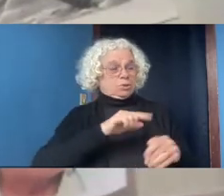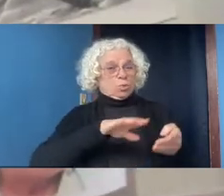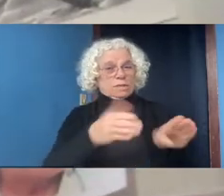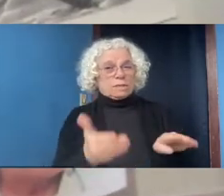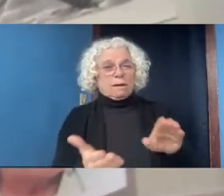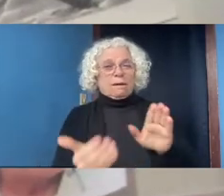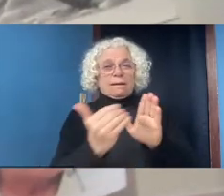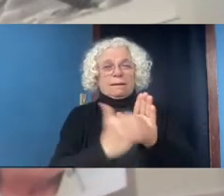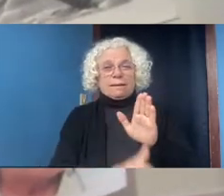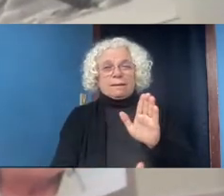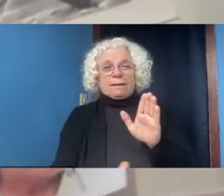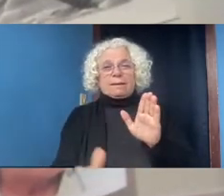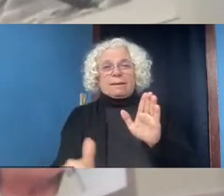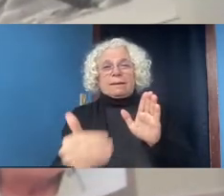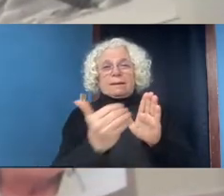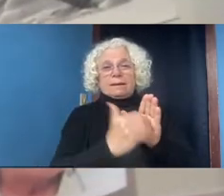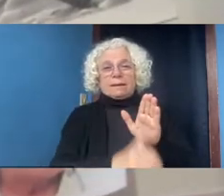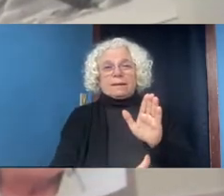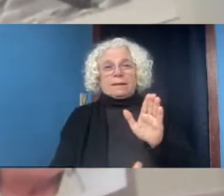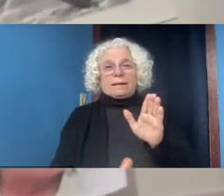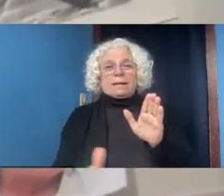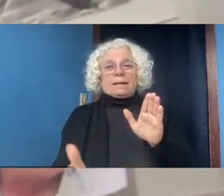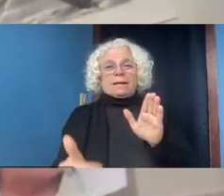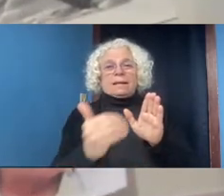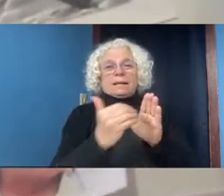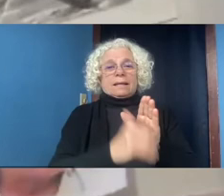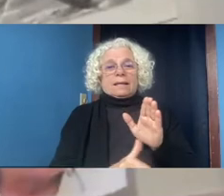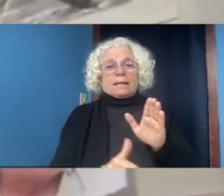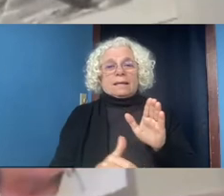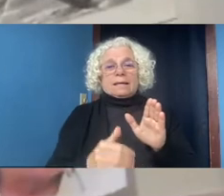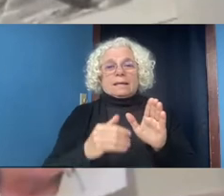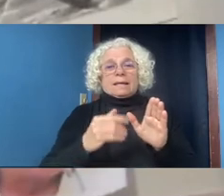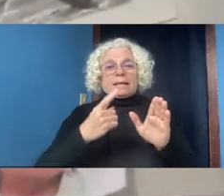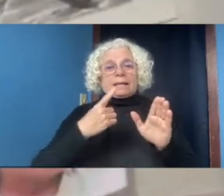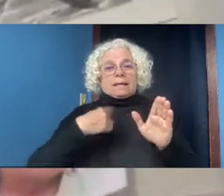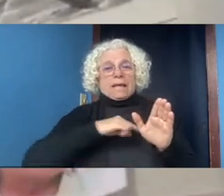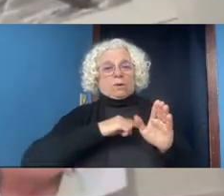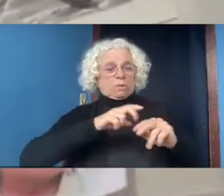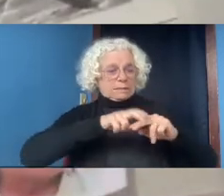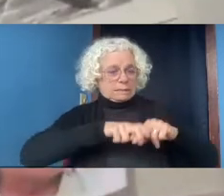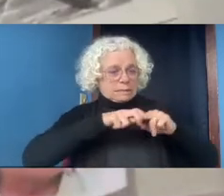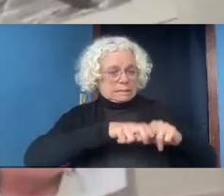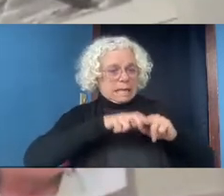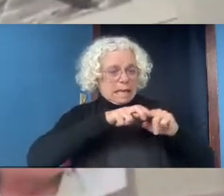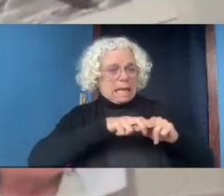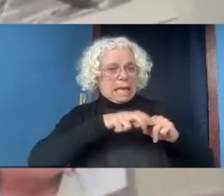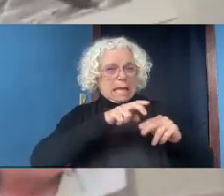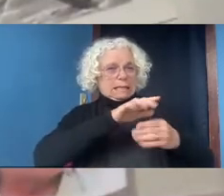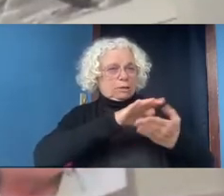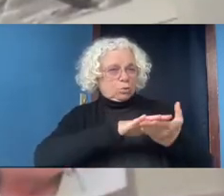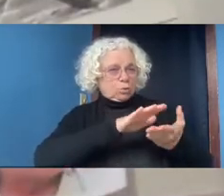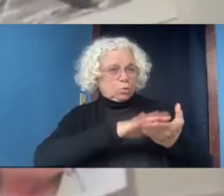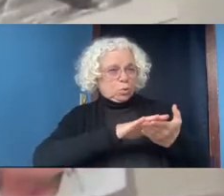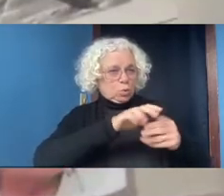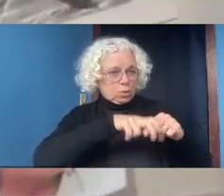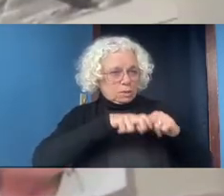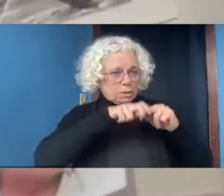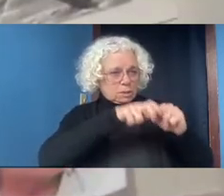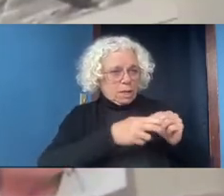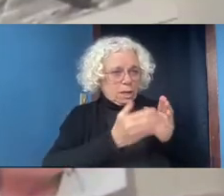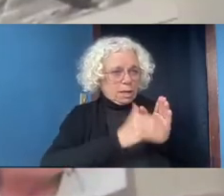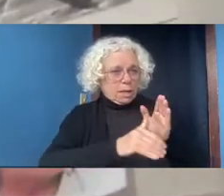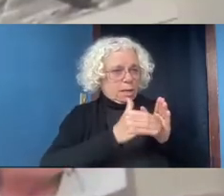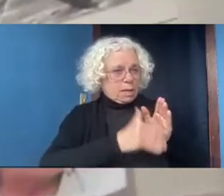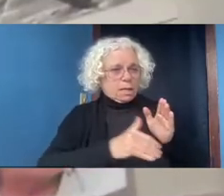stiff desks as our hearts walked home. We sat outside our dorm rooms on cold winter